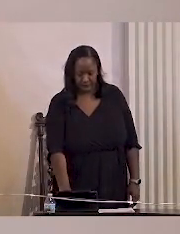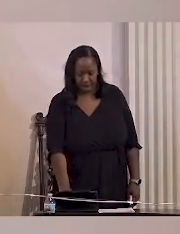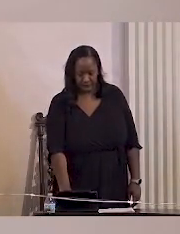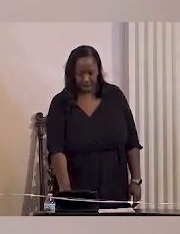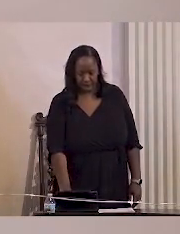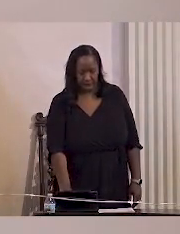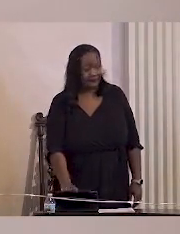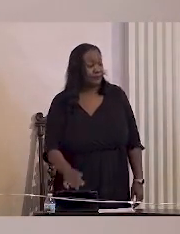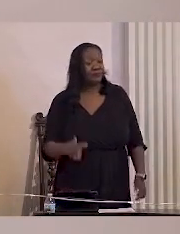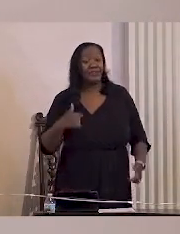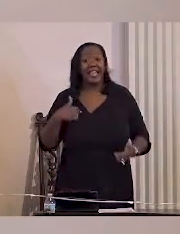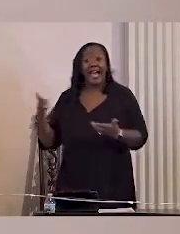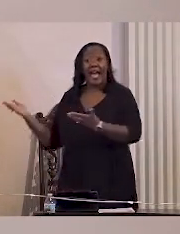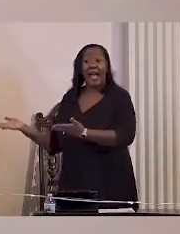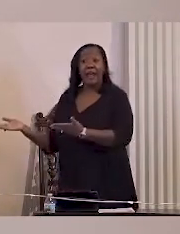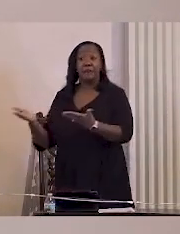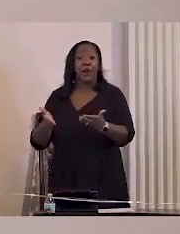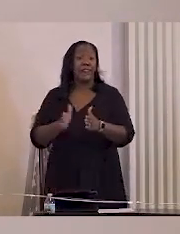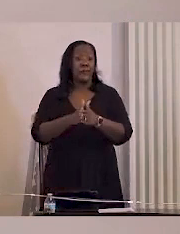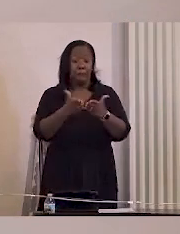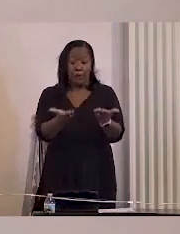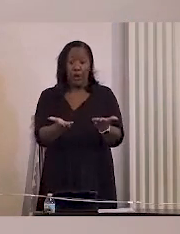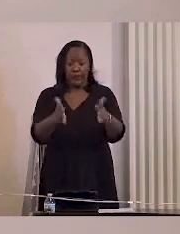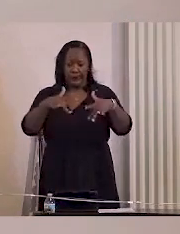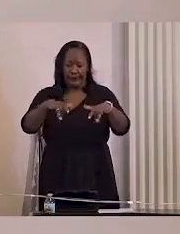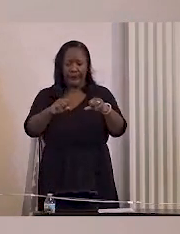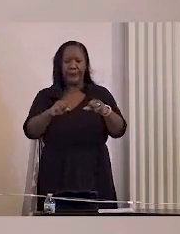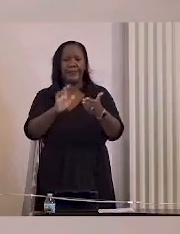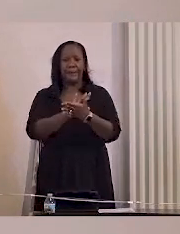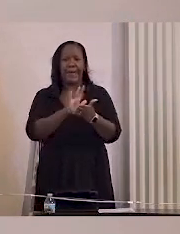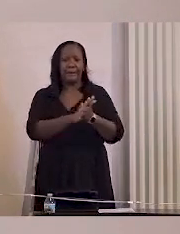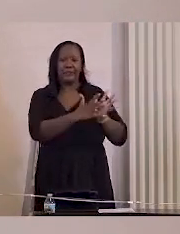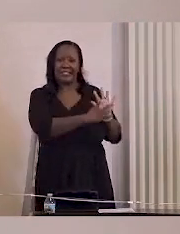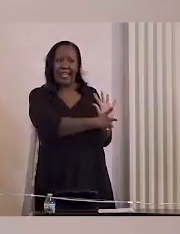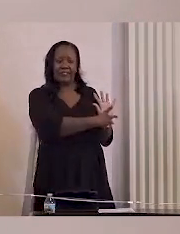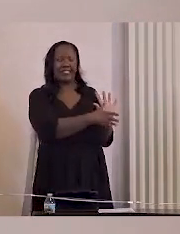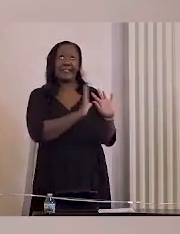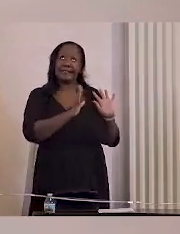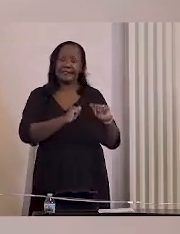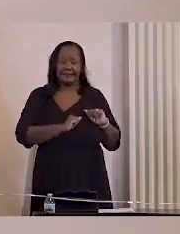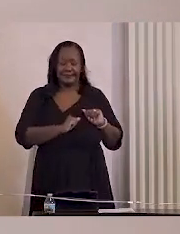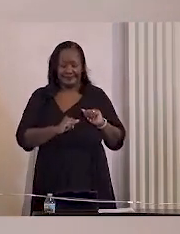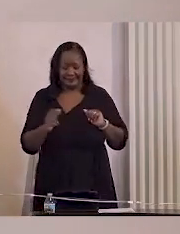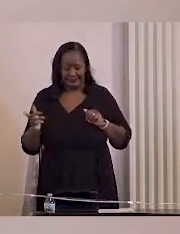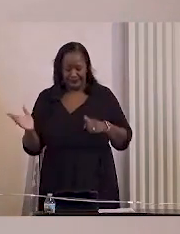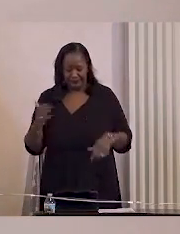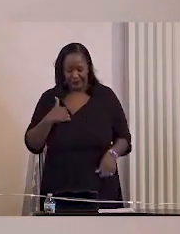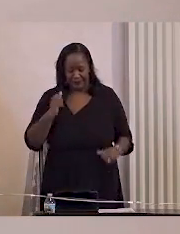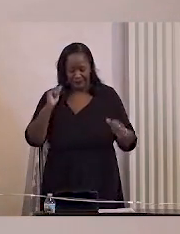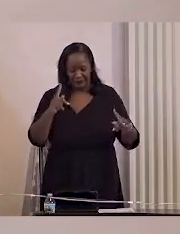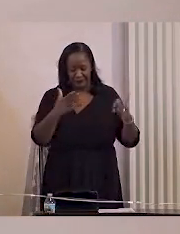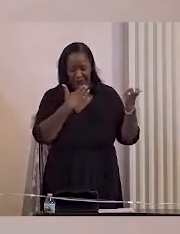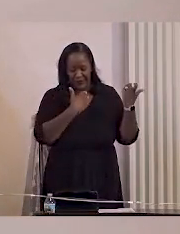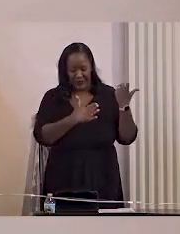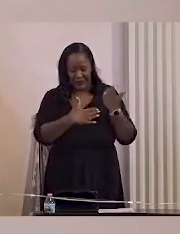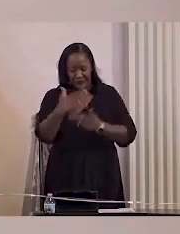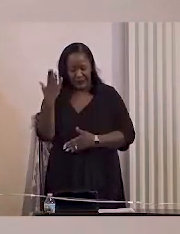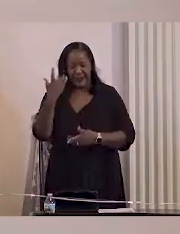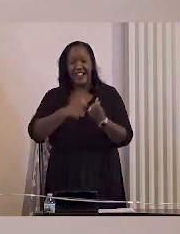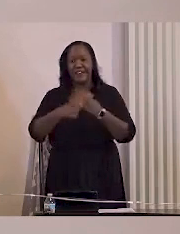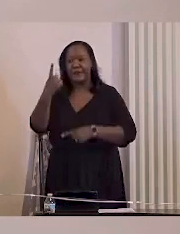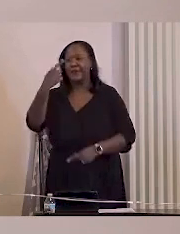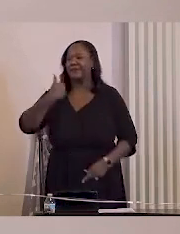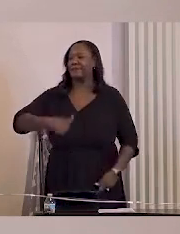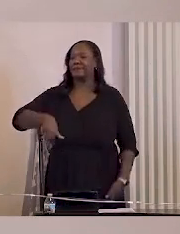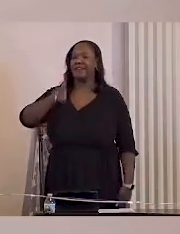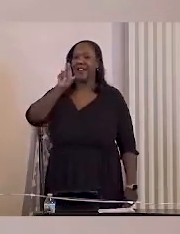That was interesting. I brought the book up, but I had taken the page out, so I need that. Good morning, everyone. I'm